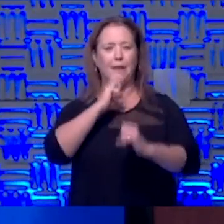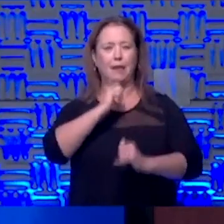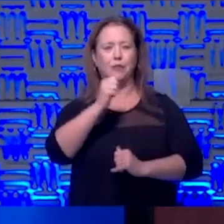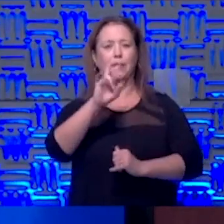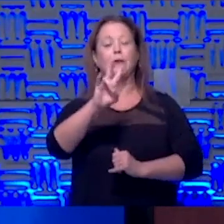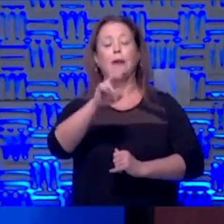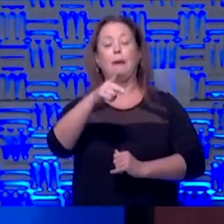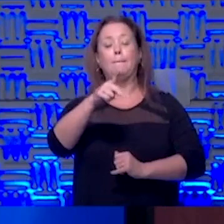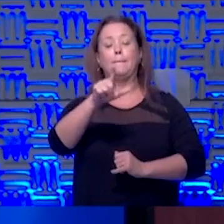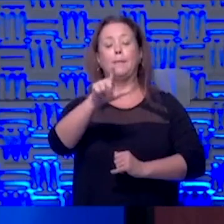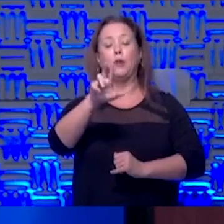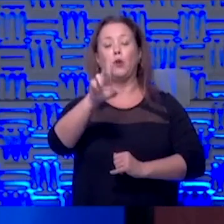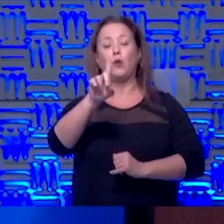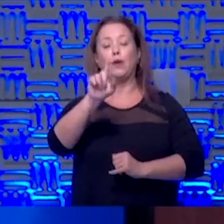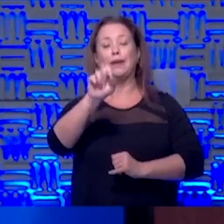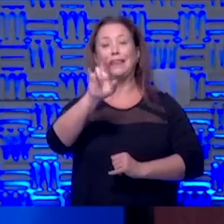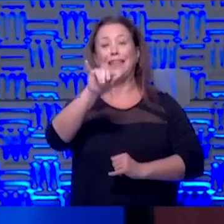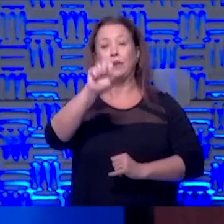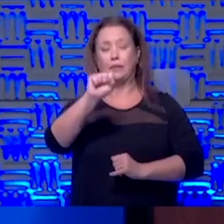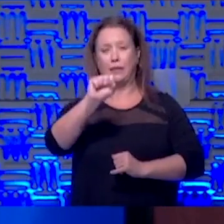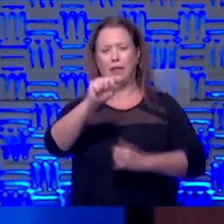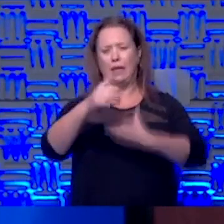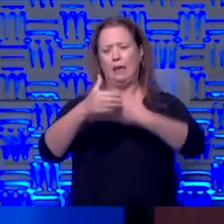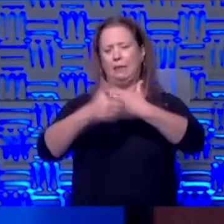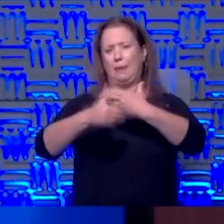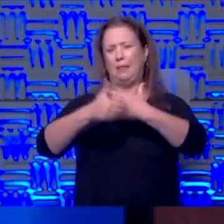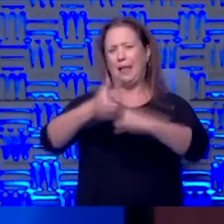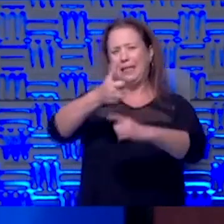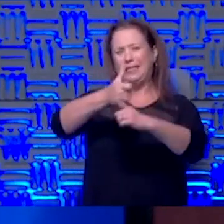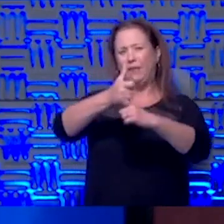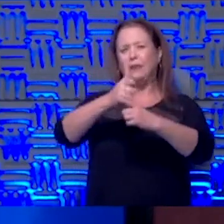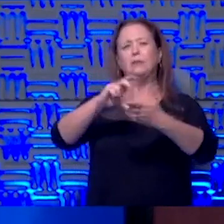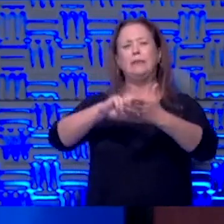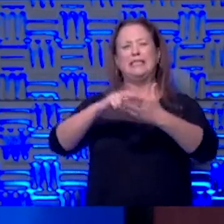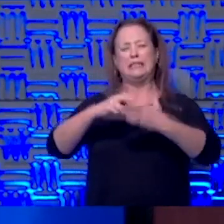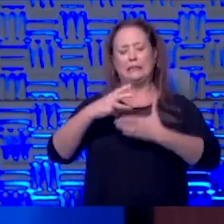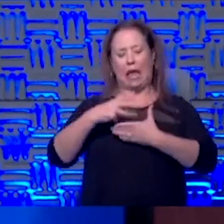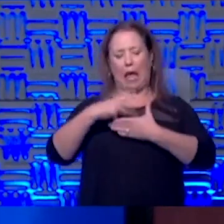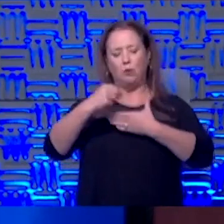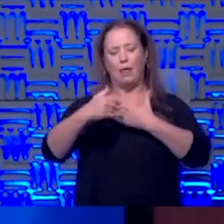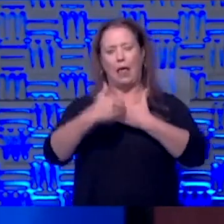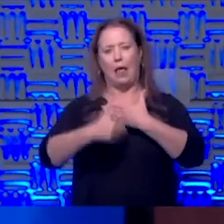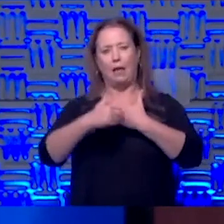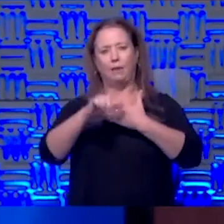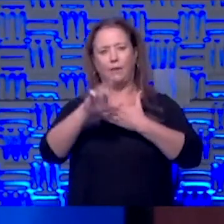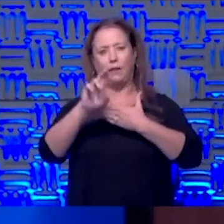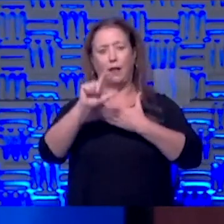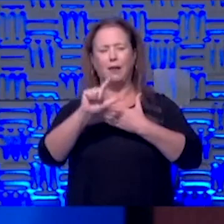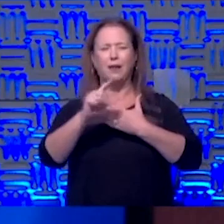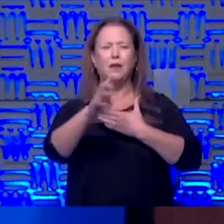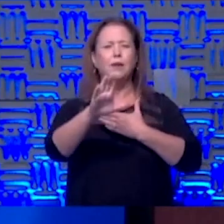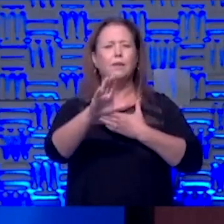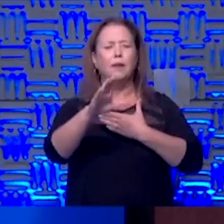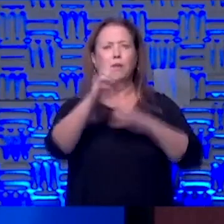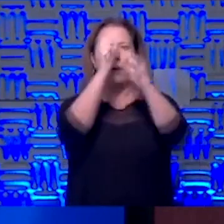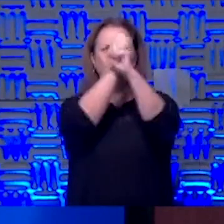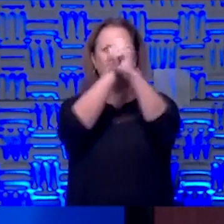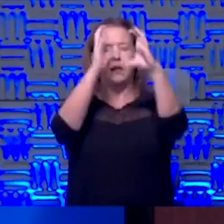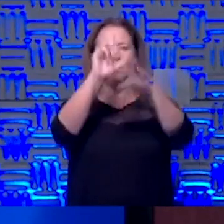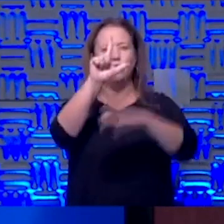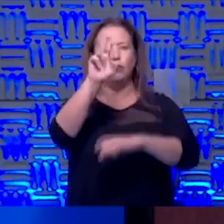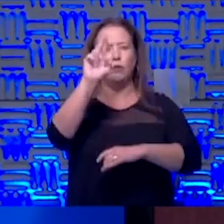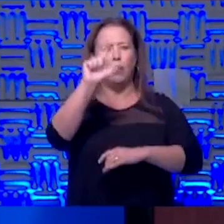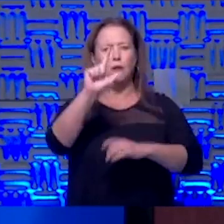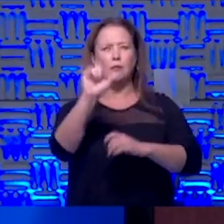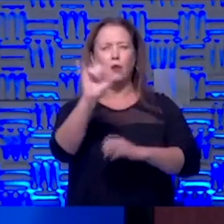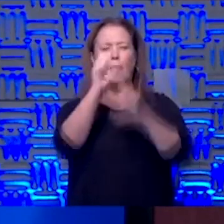have pleurodesis done to try and, what a bleb is on the outside of the lung, and your lungs are like balloons, and so